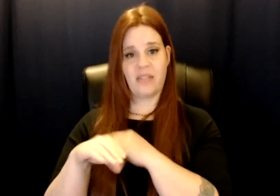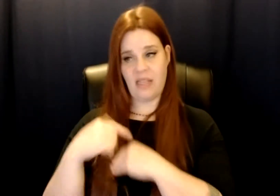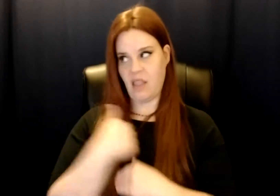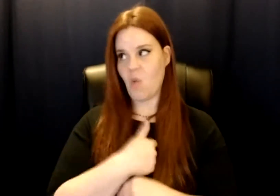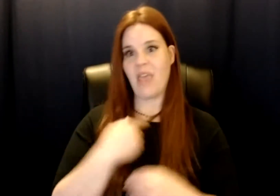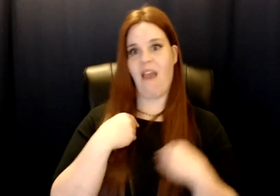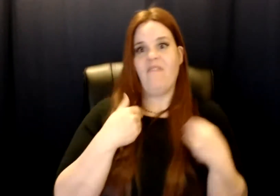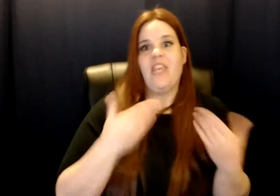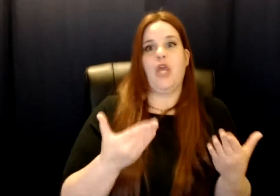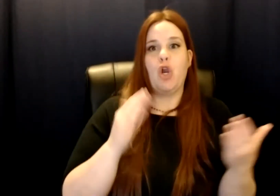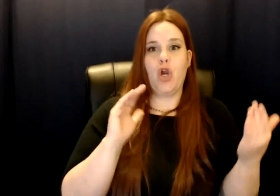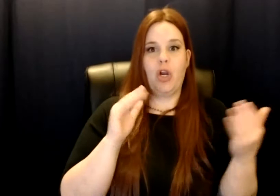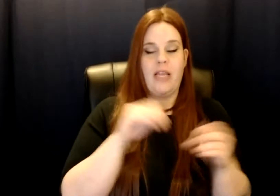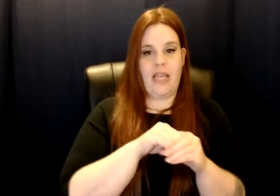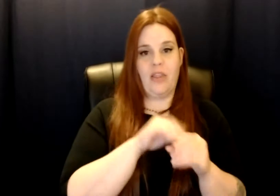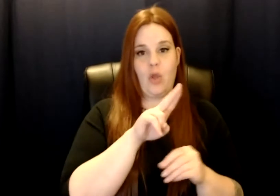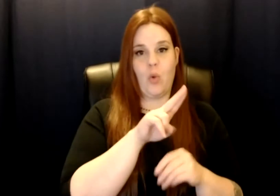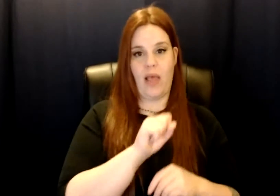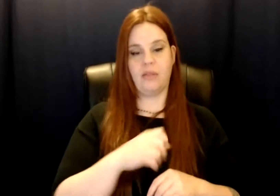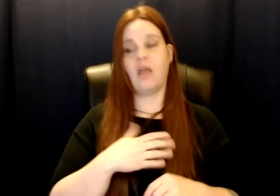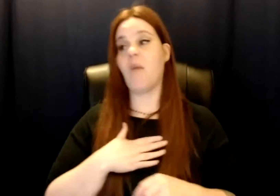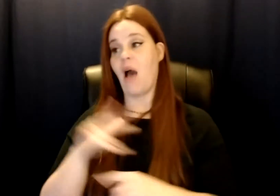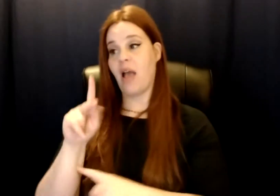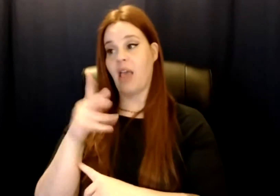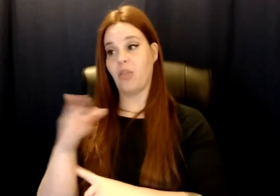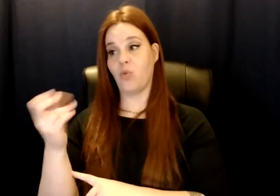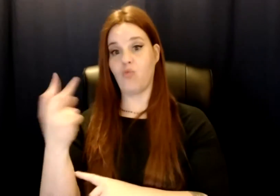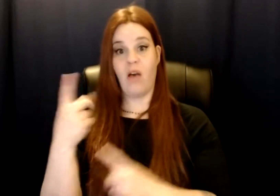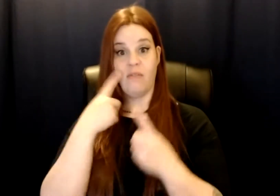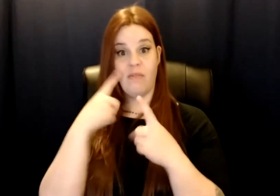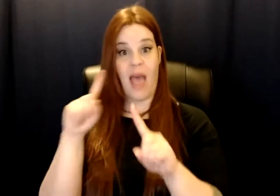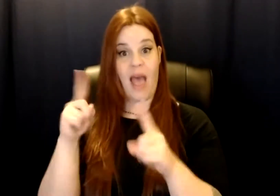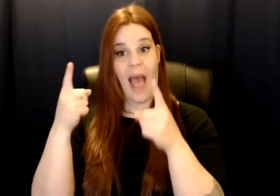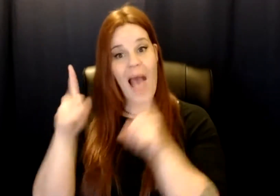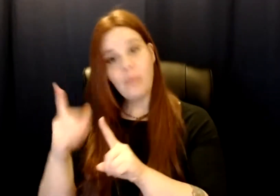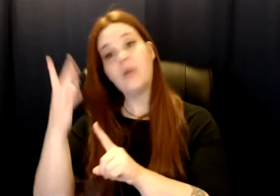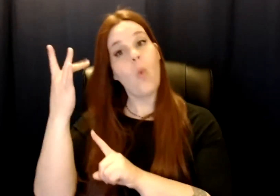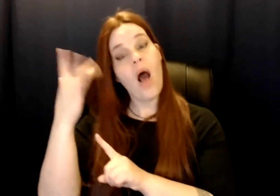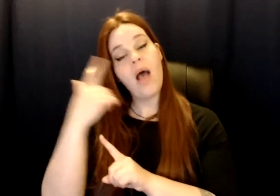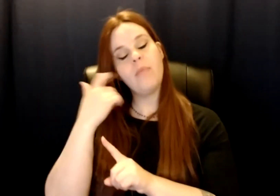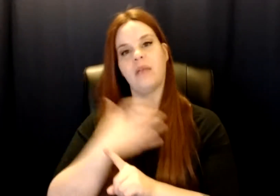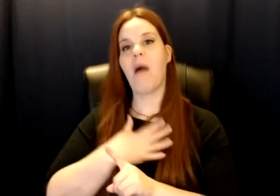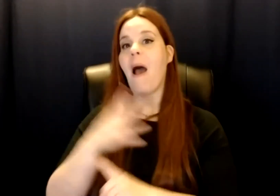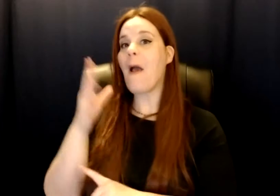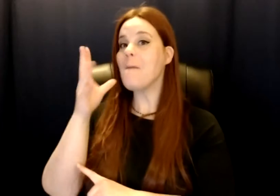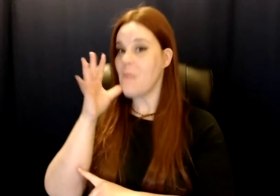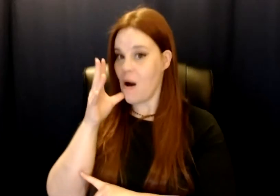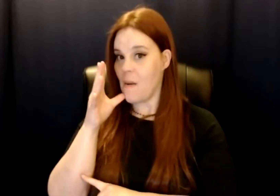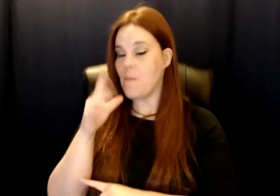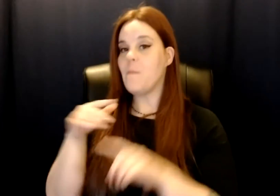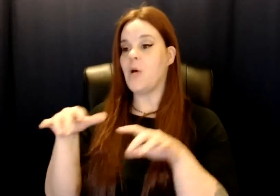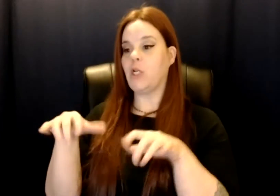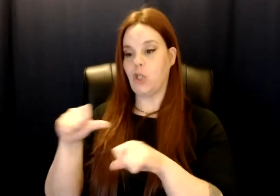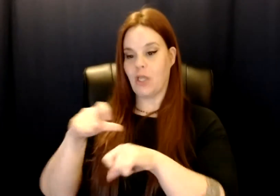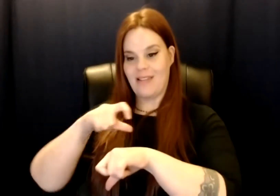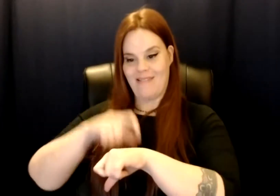in the US. My K through 12 was accomplished because my mother took the time and effort to read